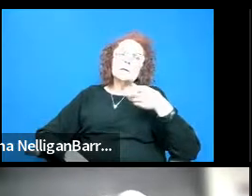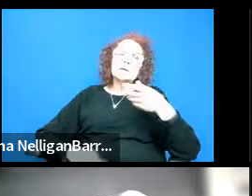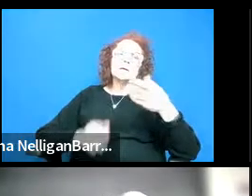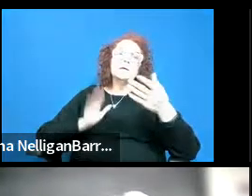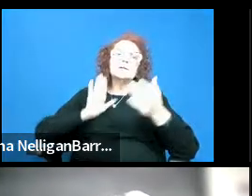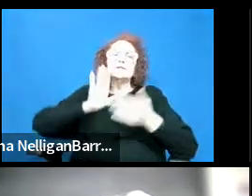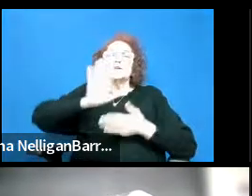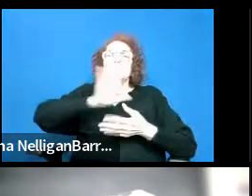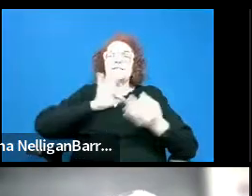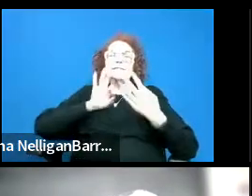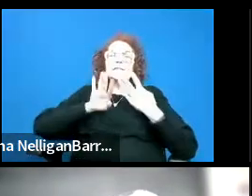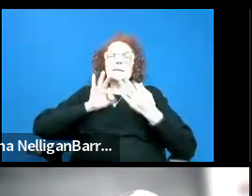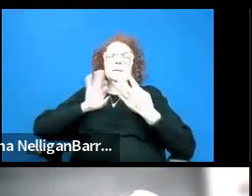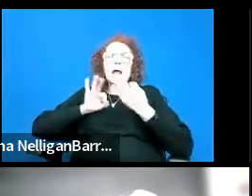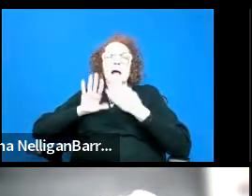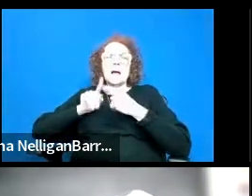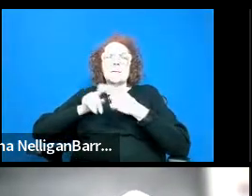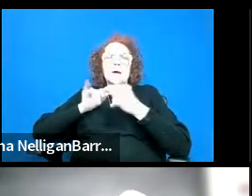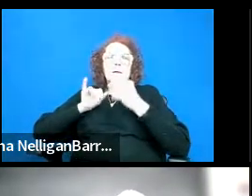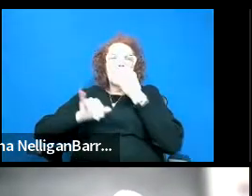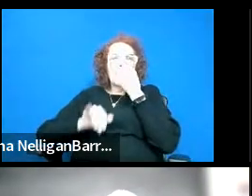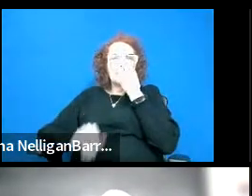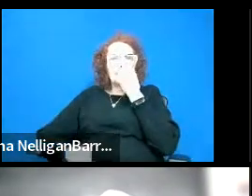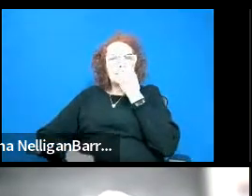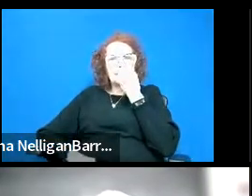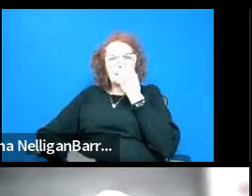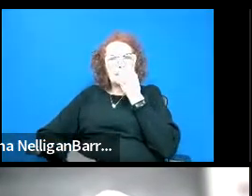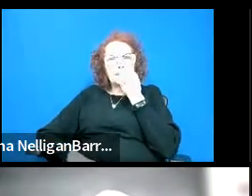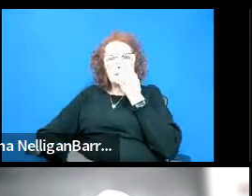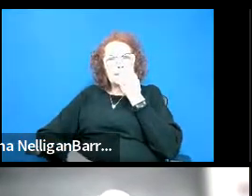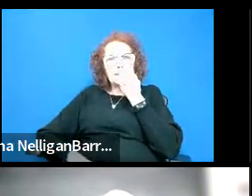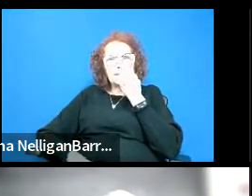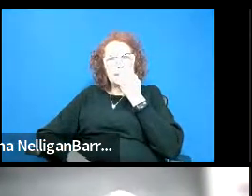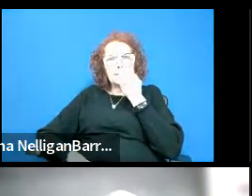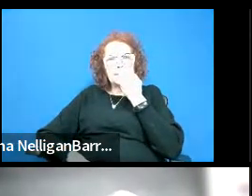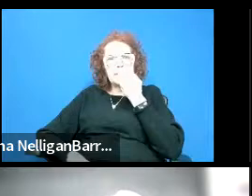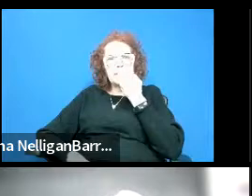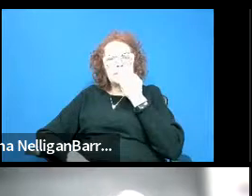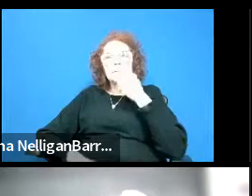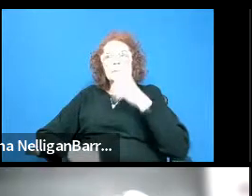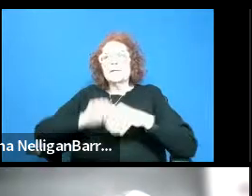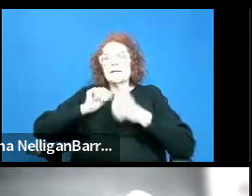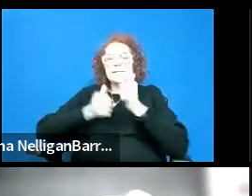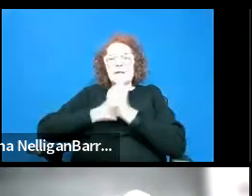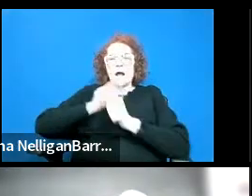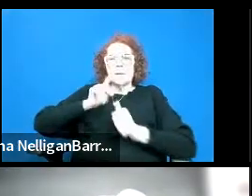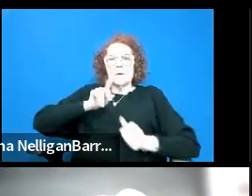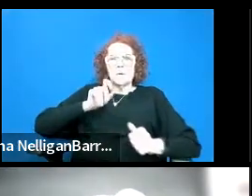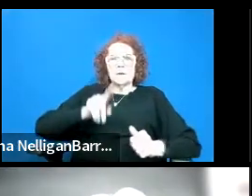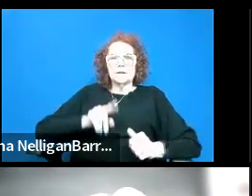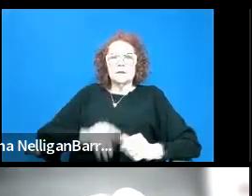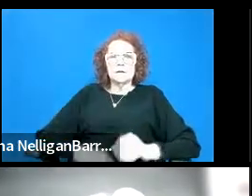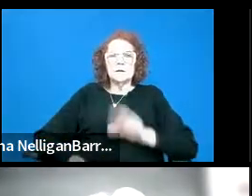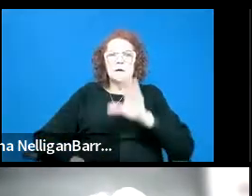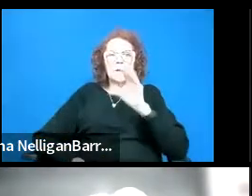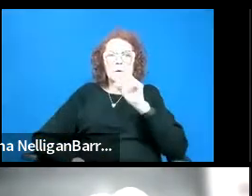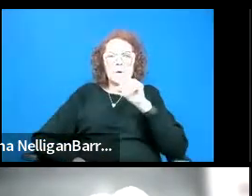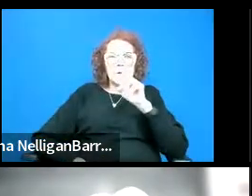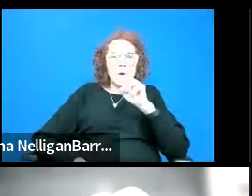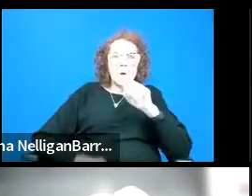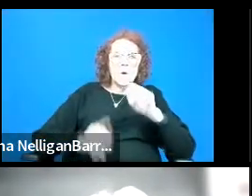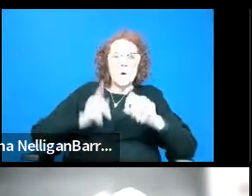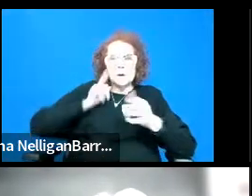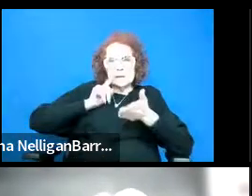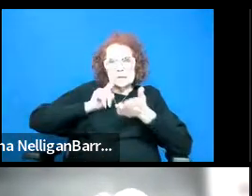Yeah, kind of a follow-up question to that would be, how many more code inspectors are we looking to hire? Well,